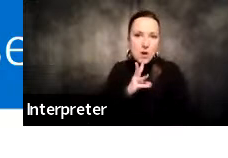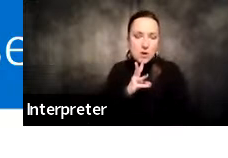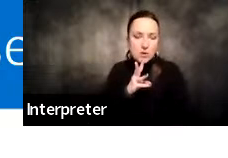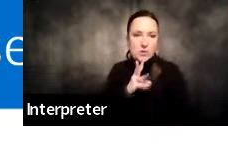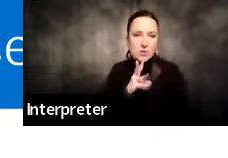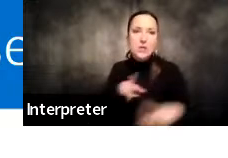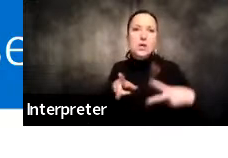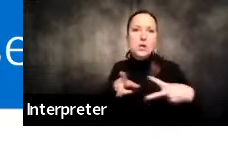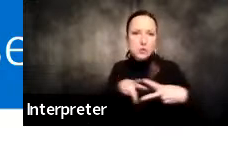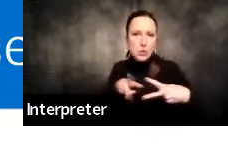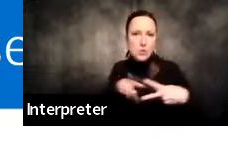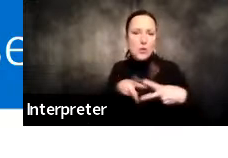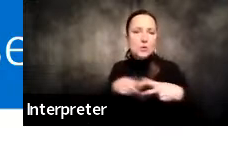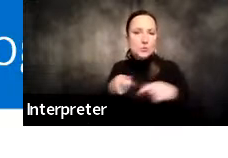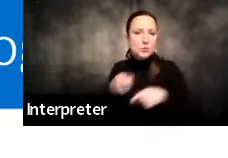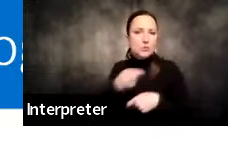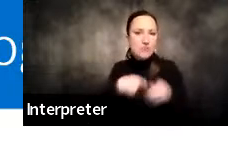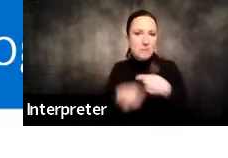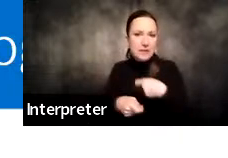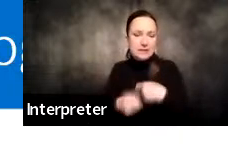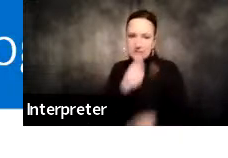as galvanized pipes.